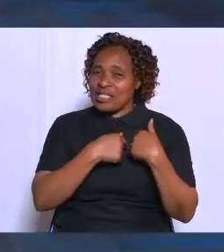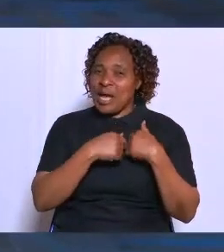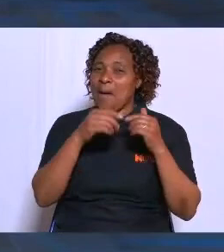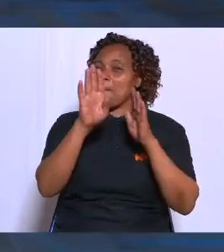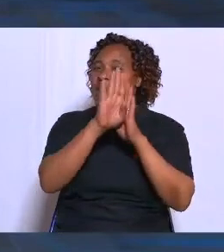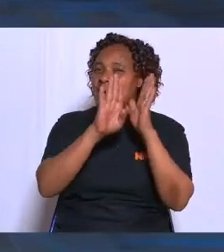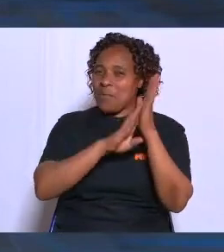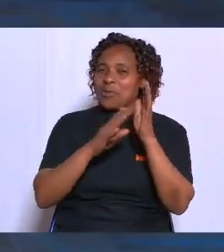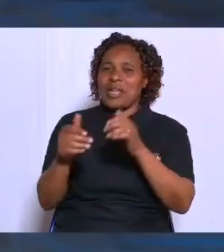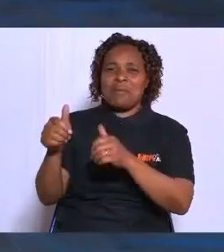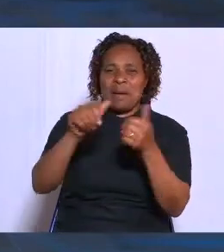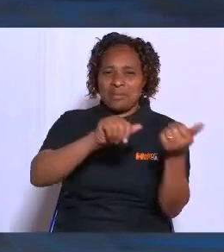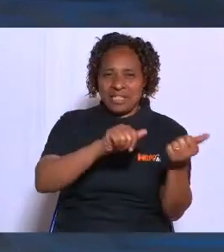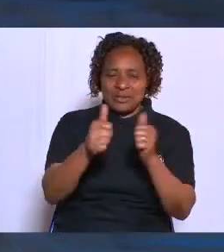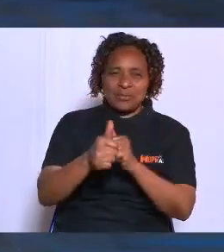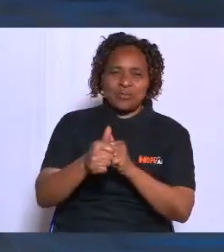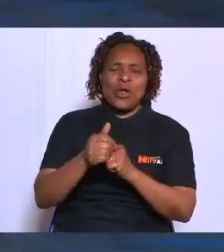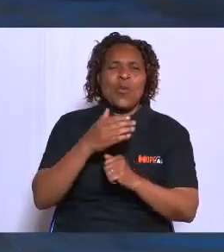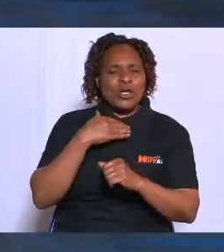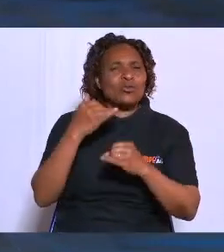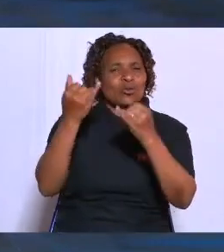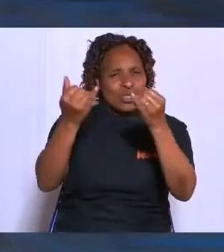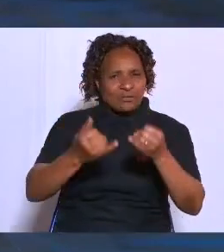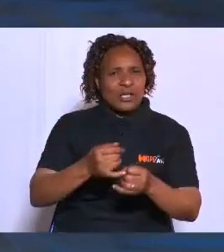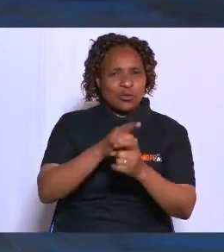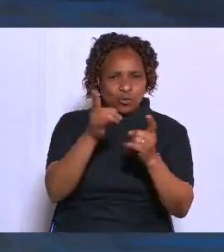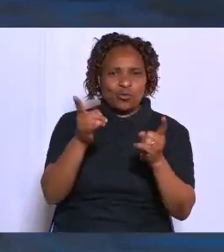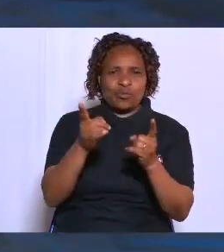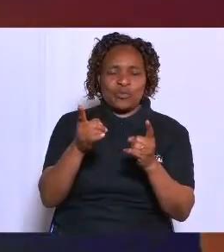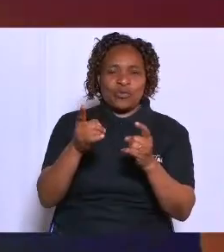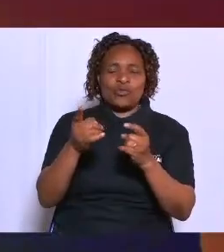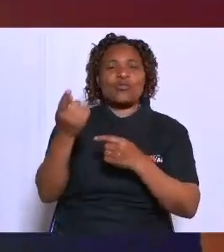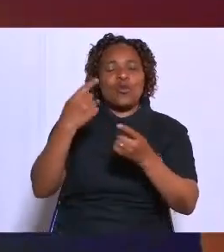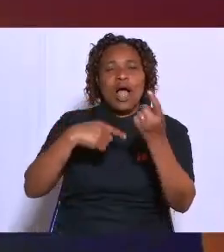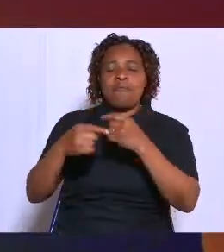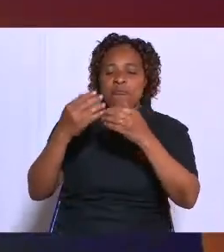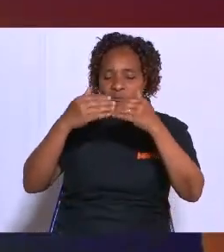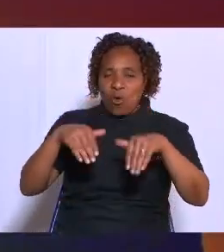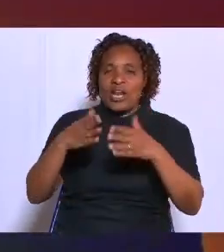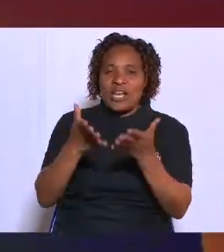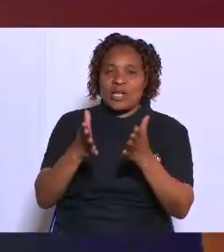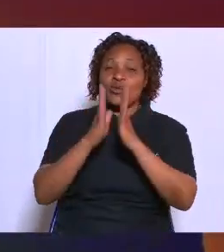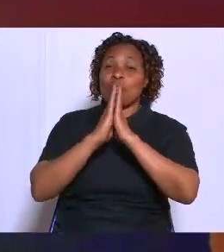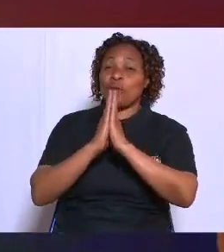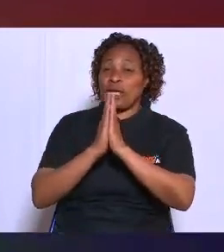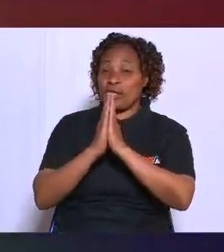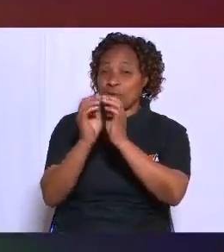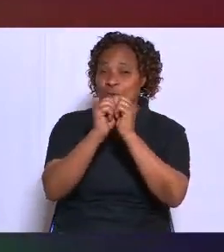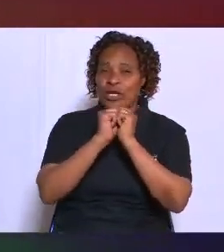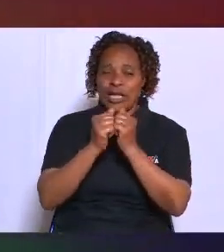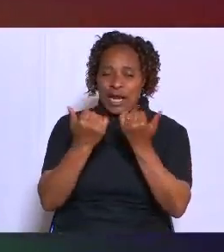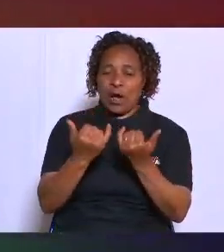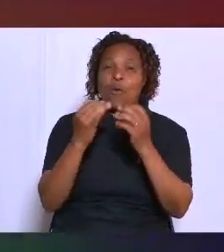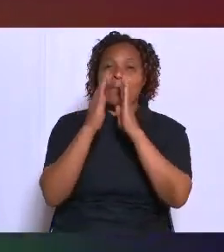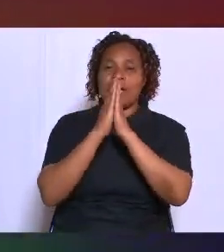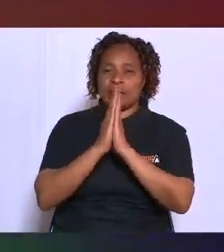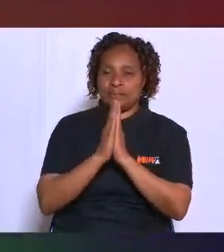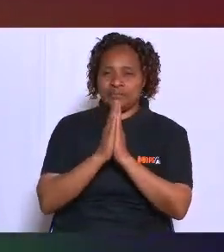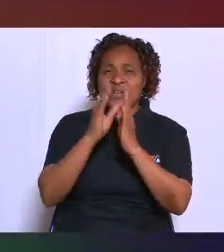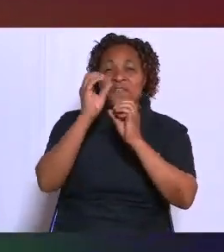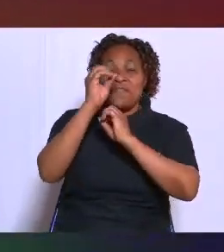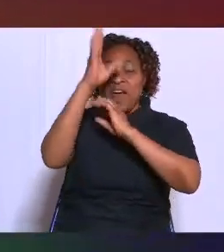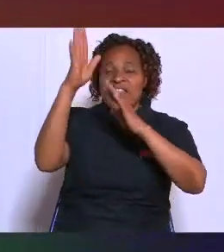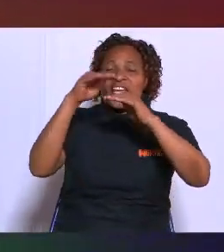baptism when I give the invitation come forward we'll pray together let's pray now